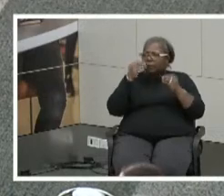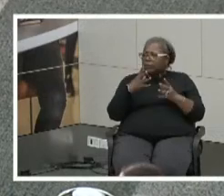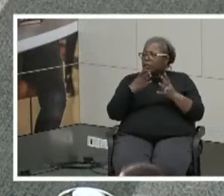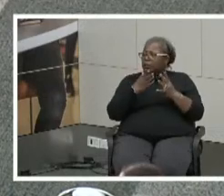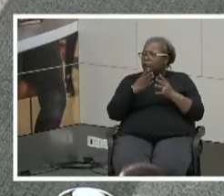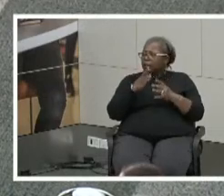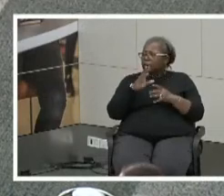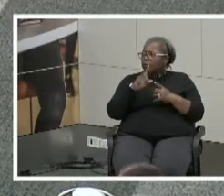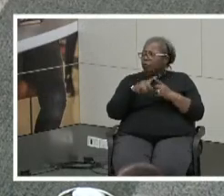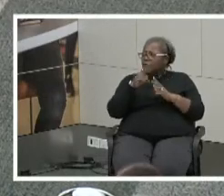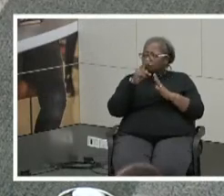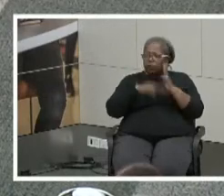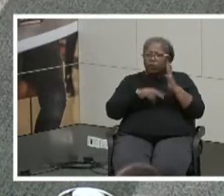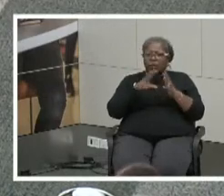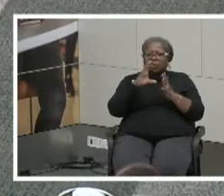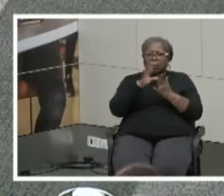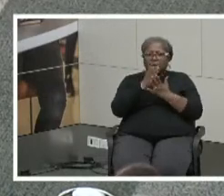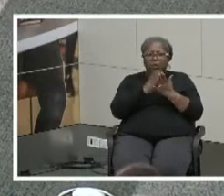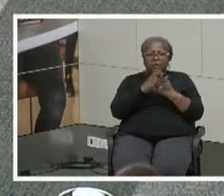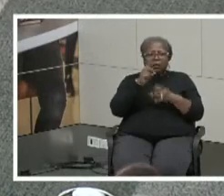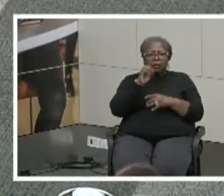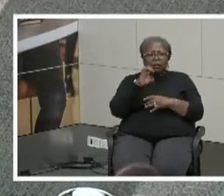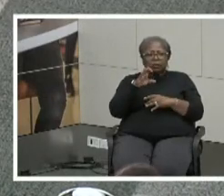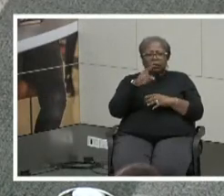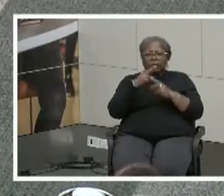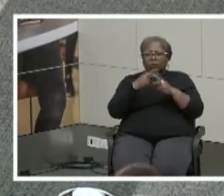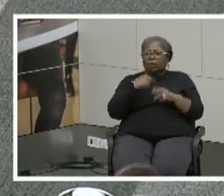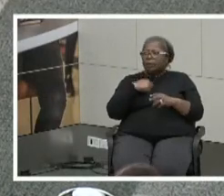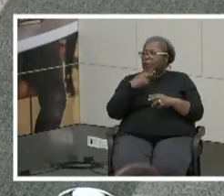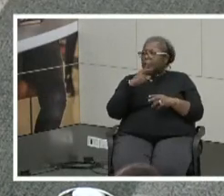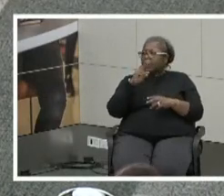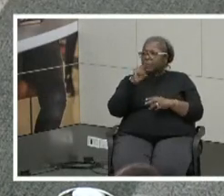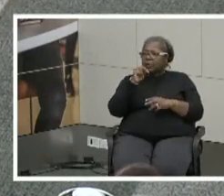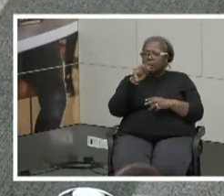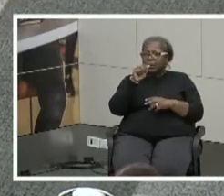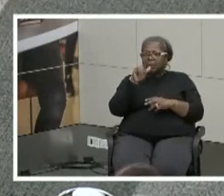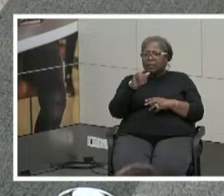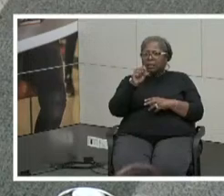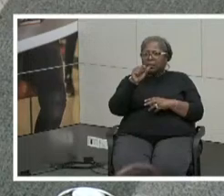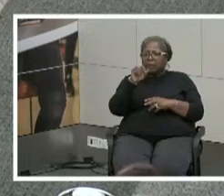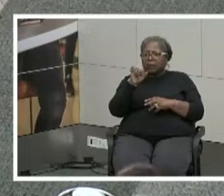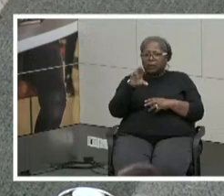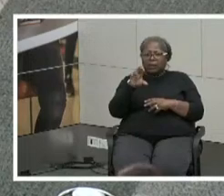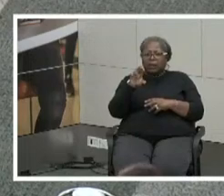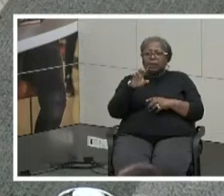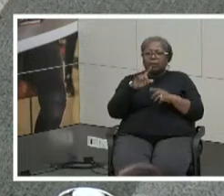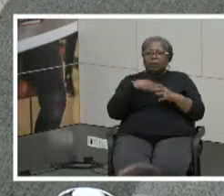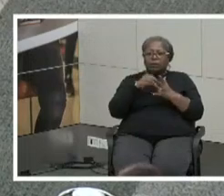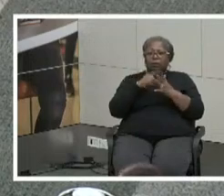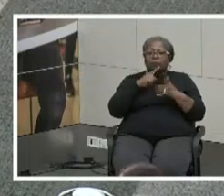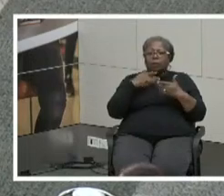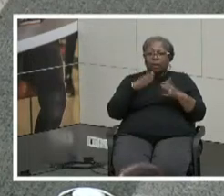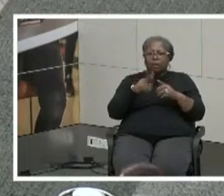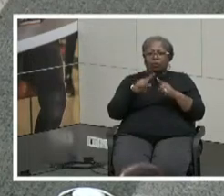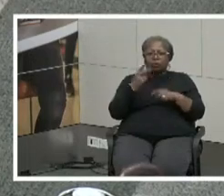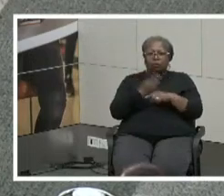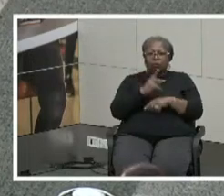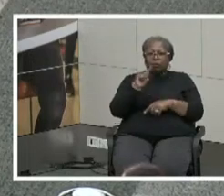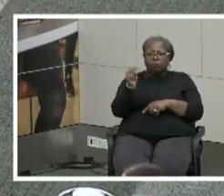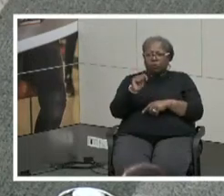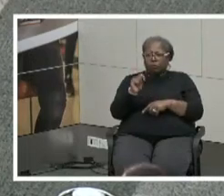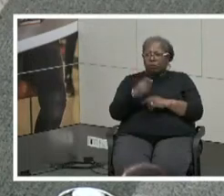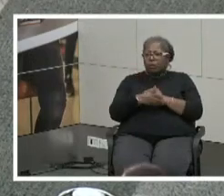through reconstitution in December you called me a naysayer when I said my students should be allowed to use the